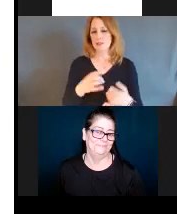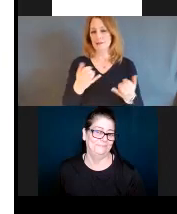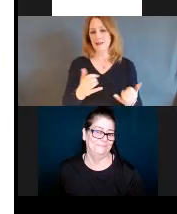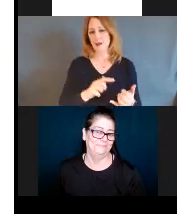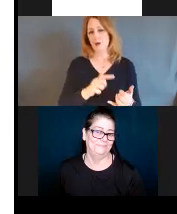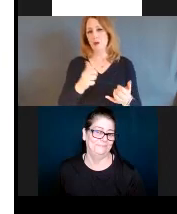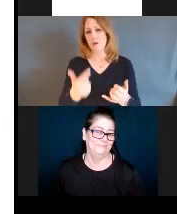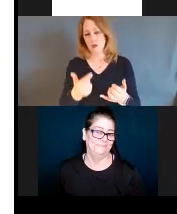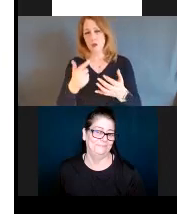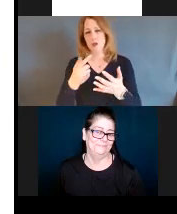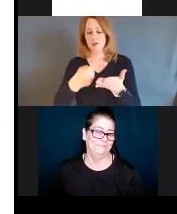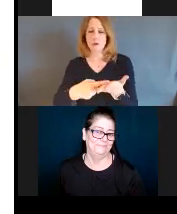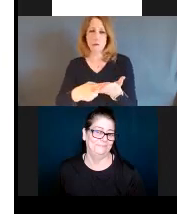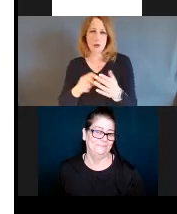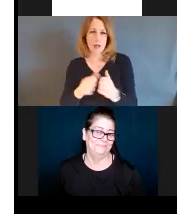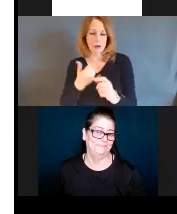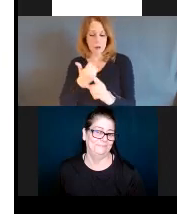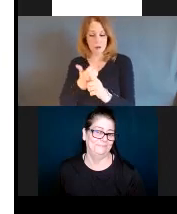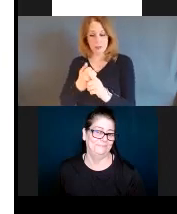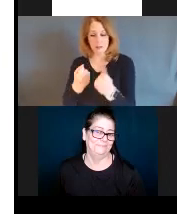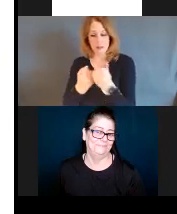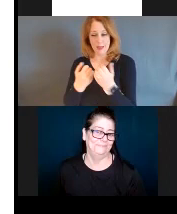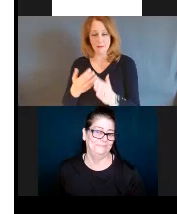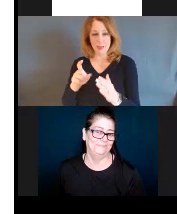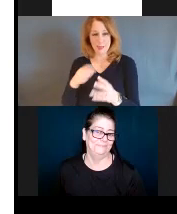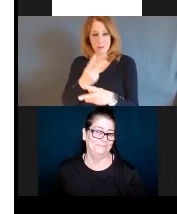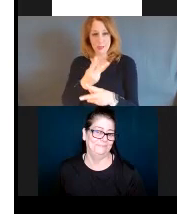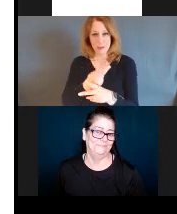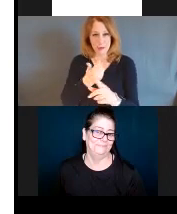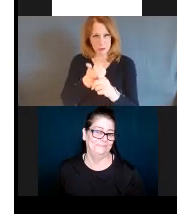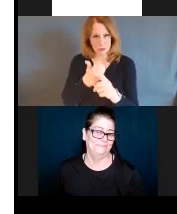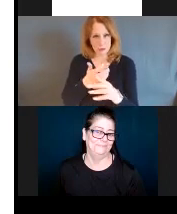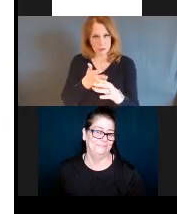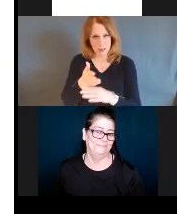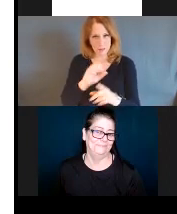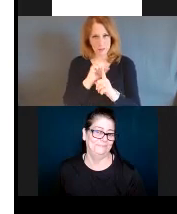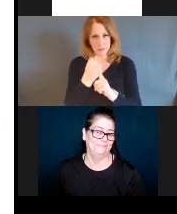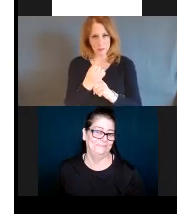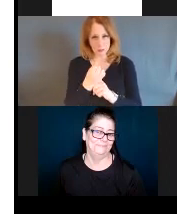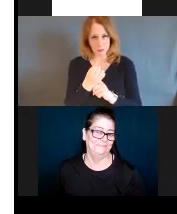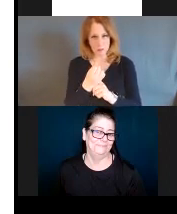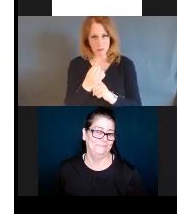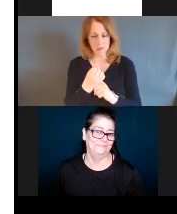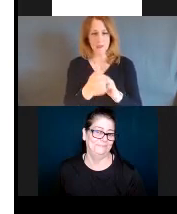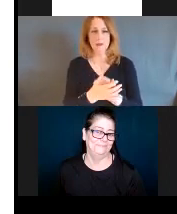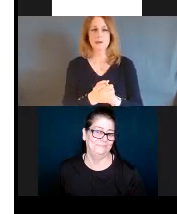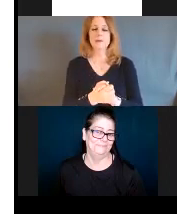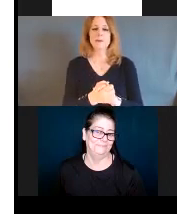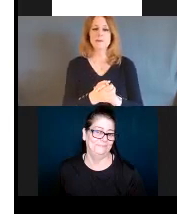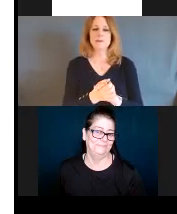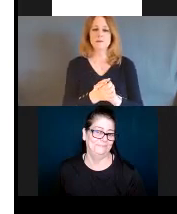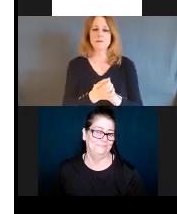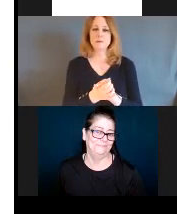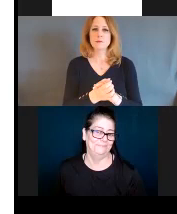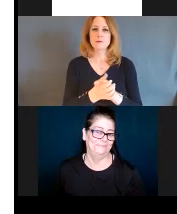how you need to, as an advocate, take care of yourself after a situation. So take time